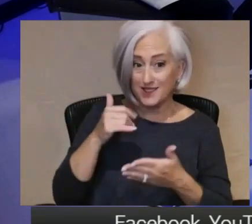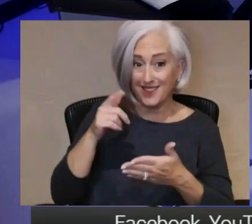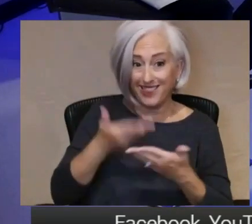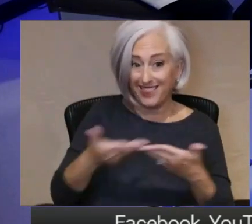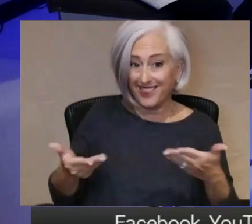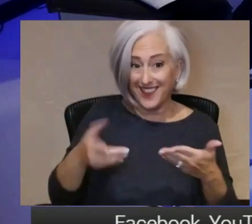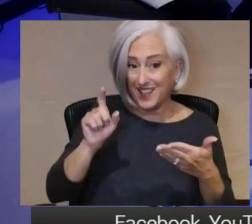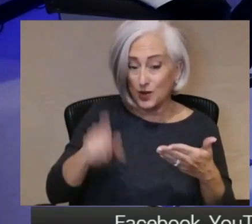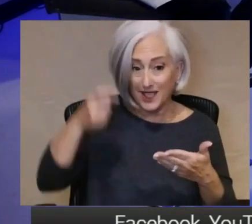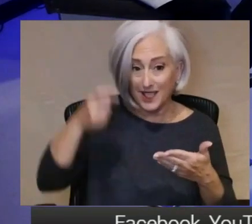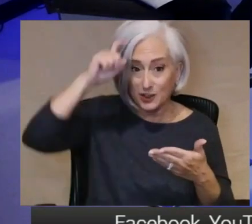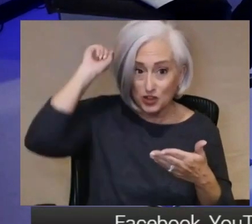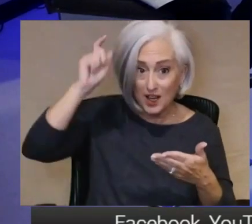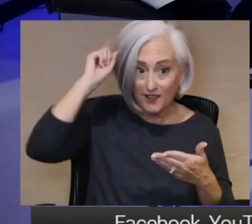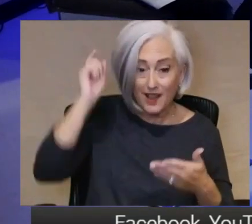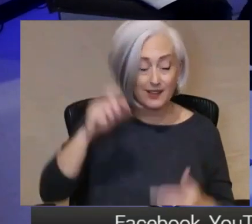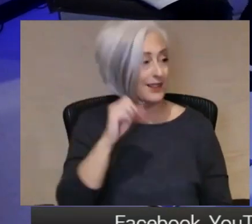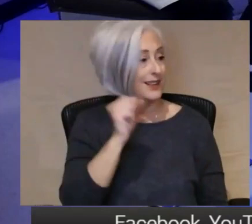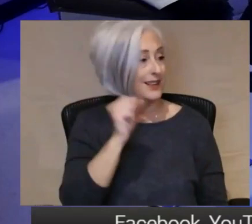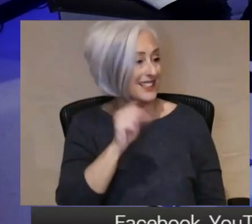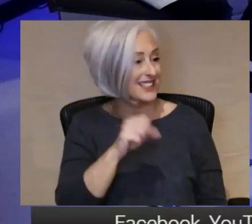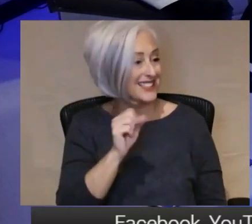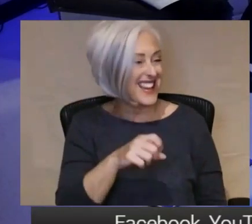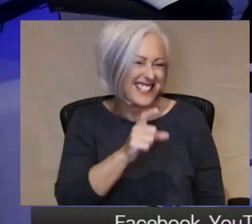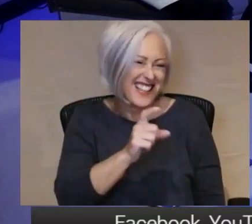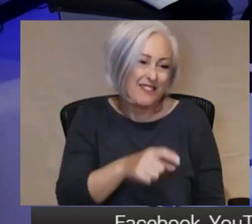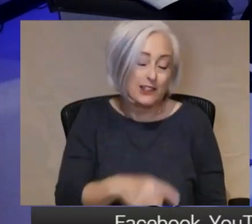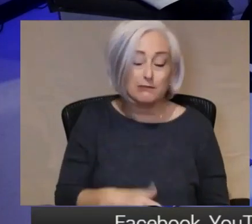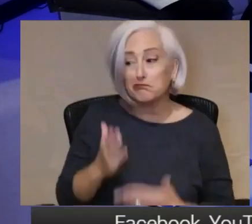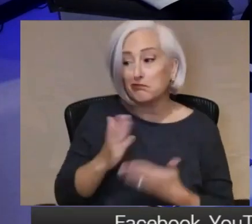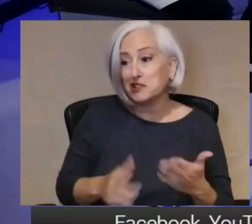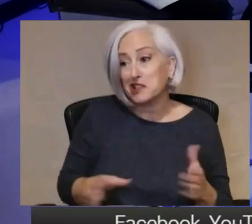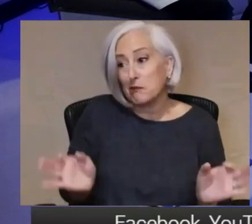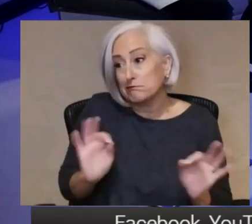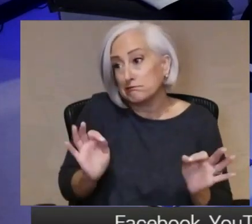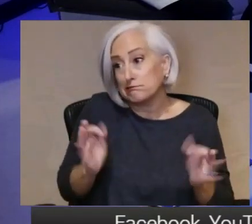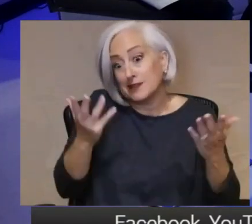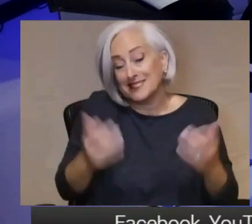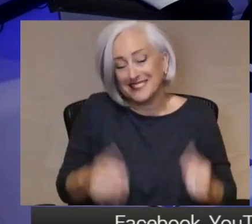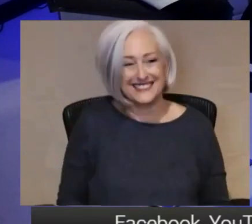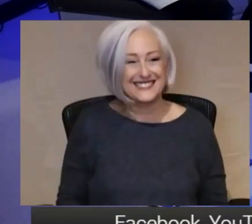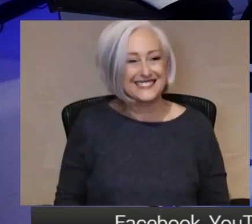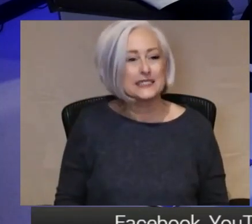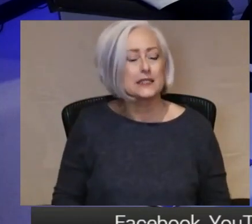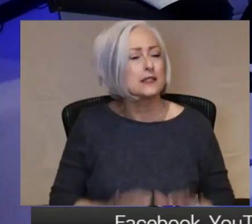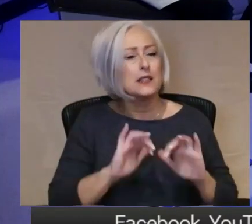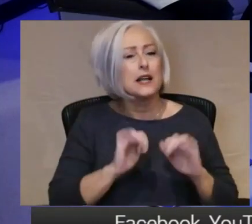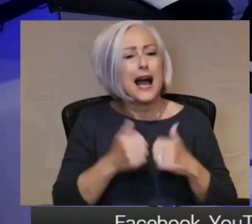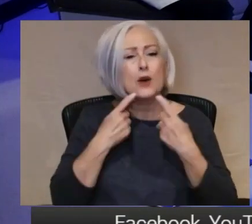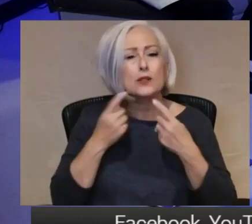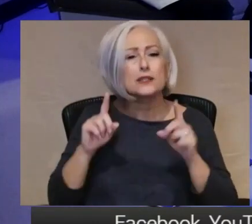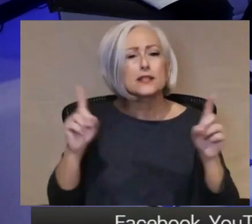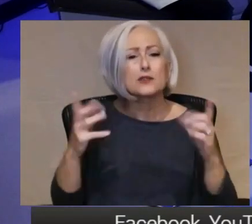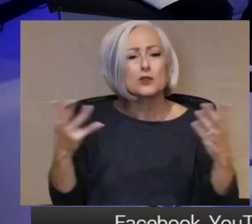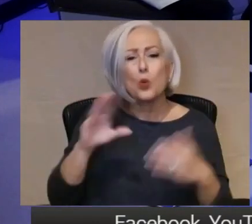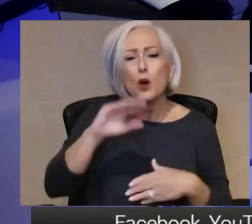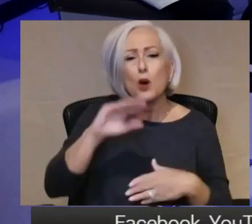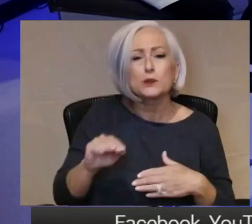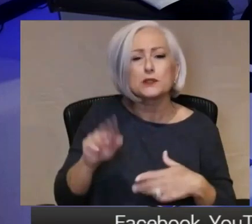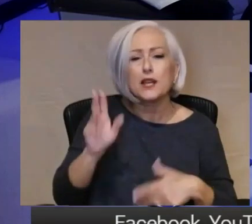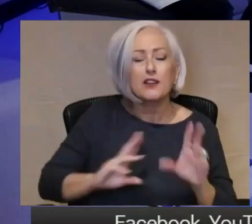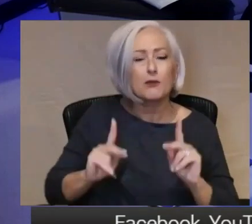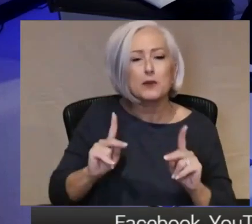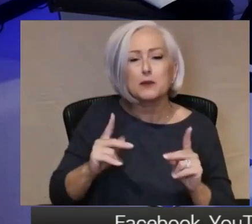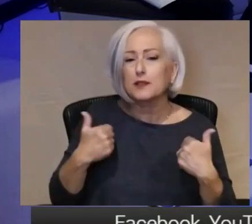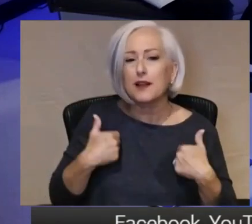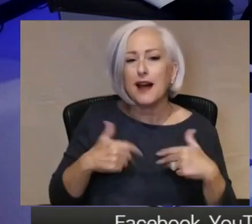shave the head. For some of us, that's not as big a loss as for others. So it's, how successful is it? Like, what percent of people get this really great response that